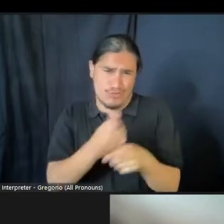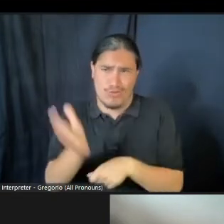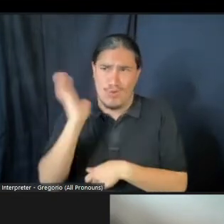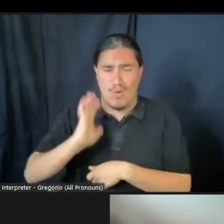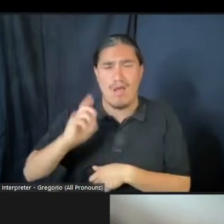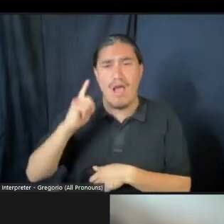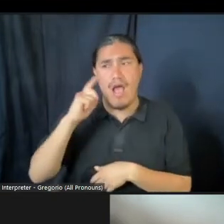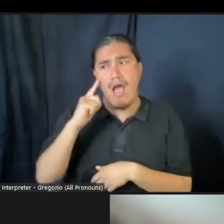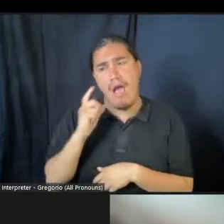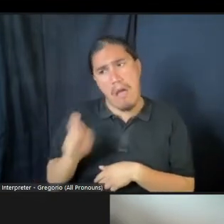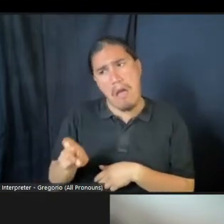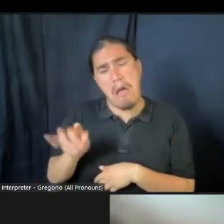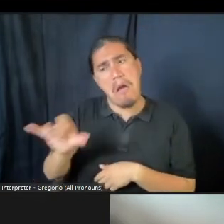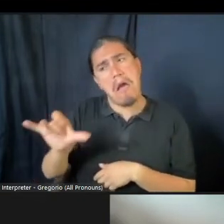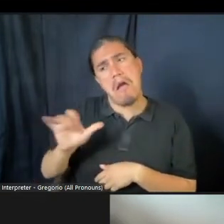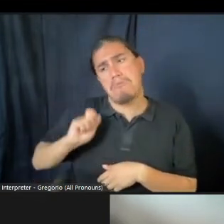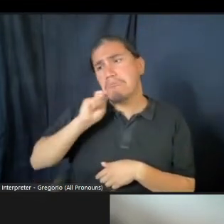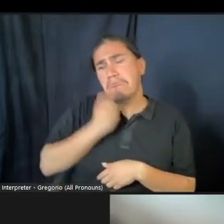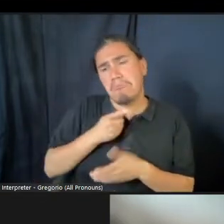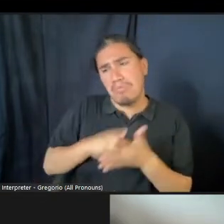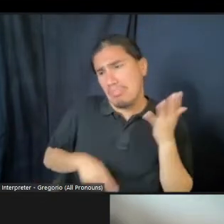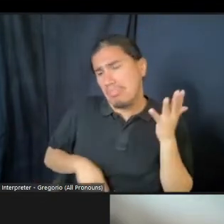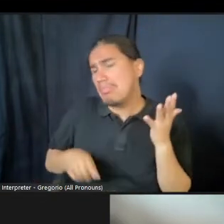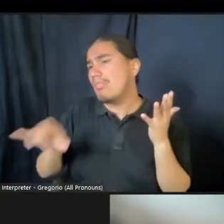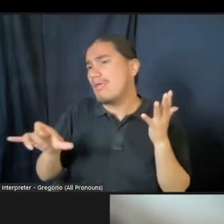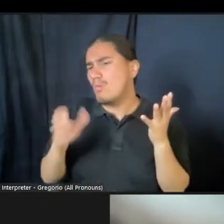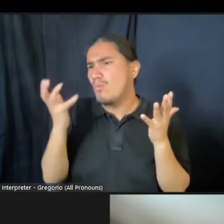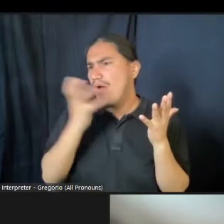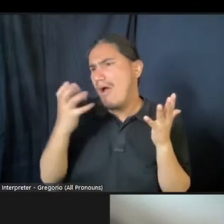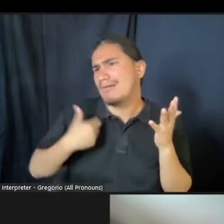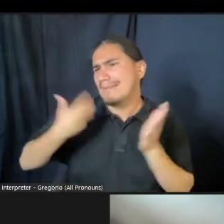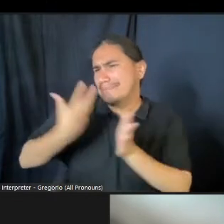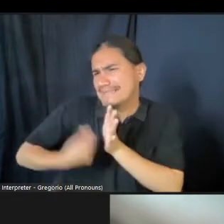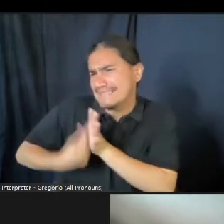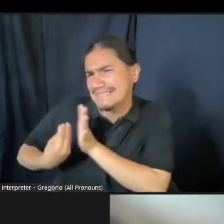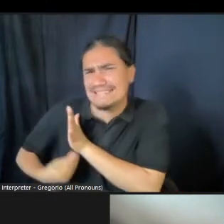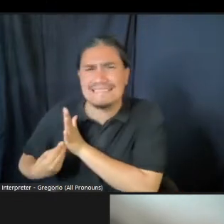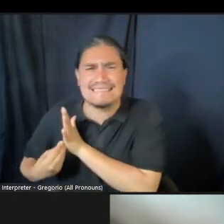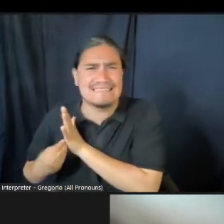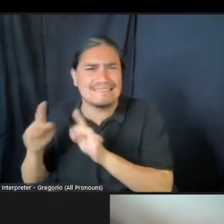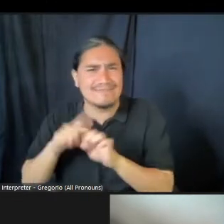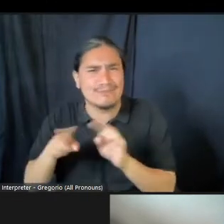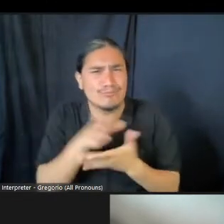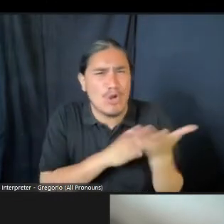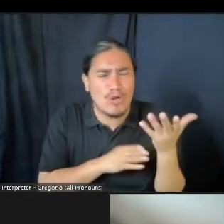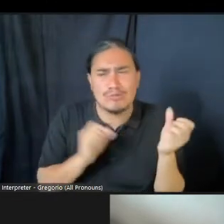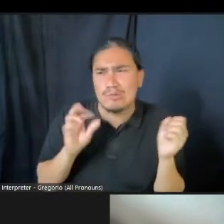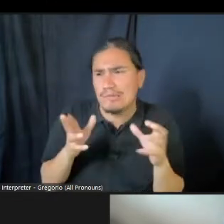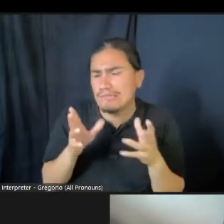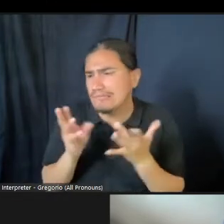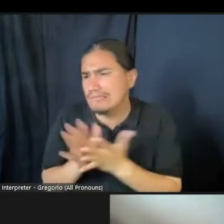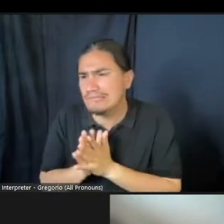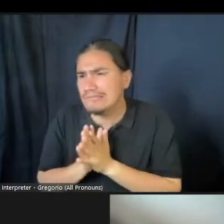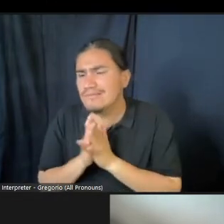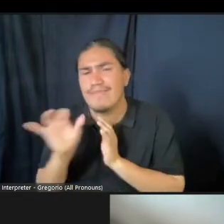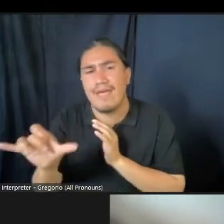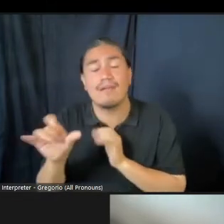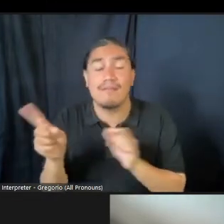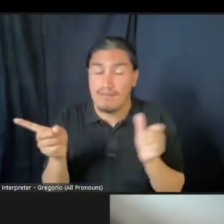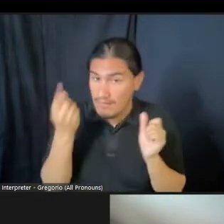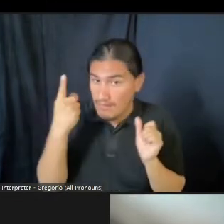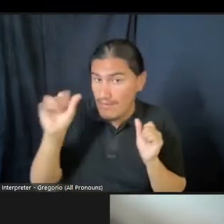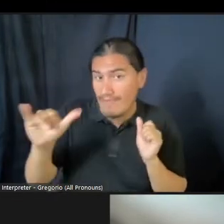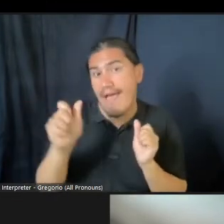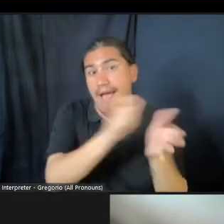cool stuff in there. And wow, the stuff that's missed, or the stuff that, like, I mean, first of all, that piece,